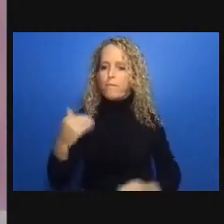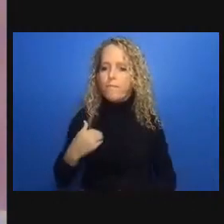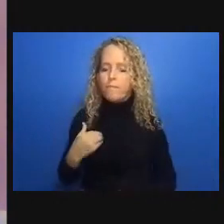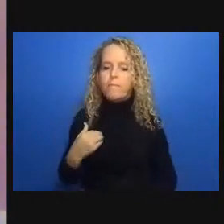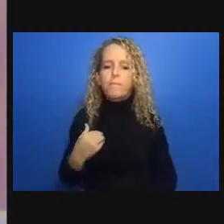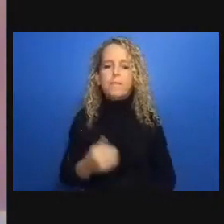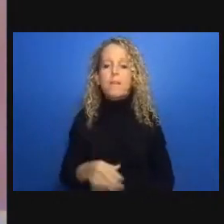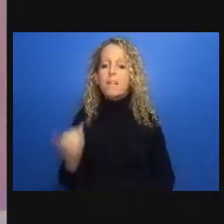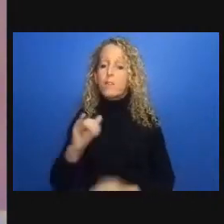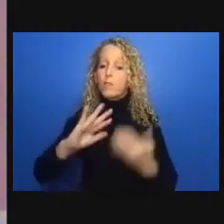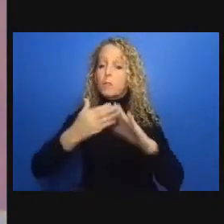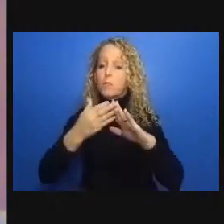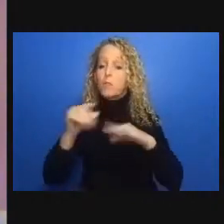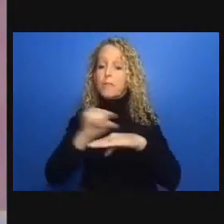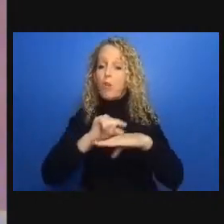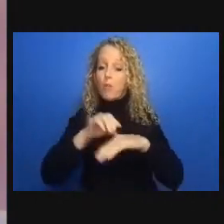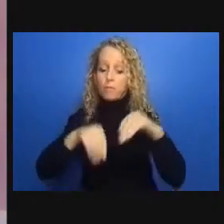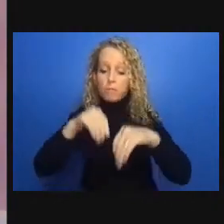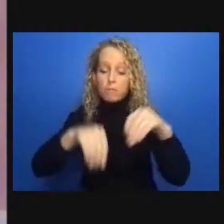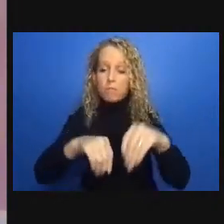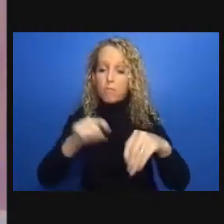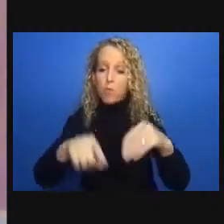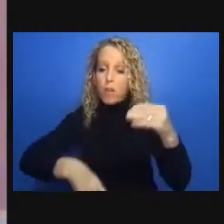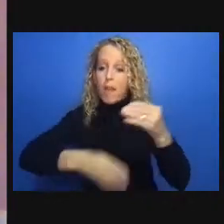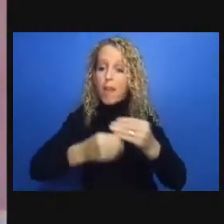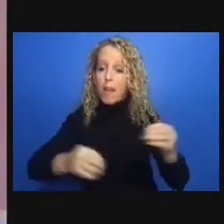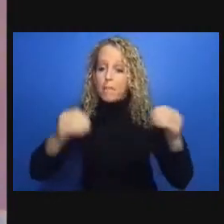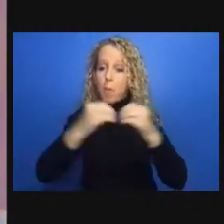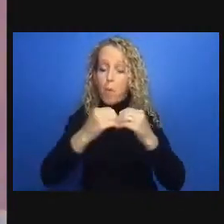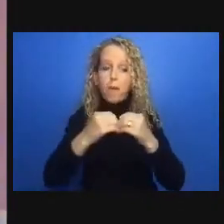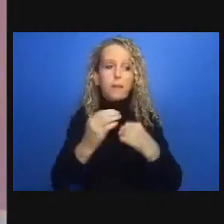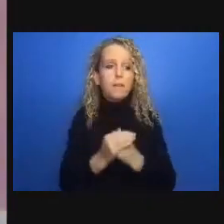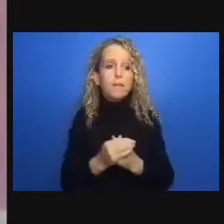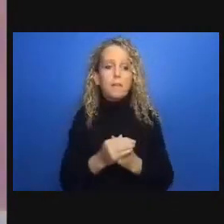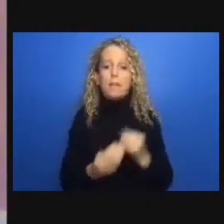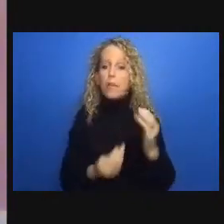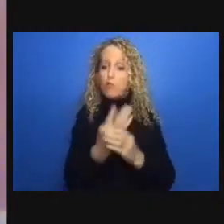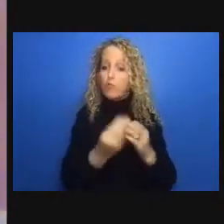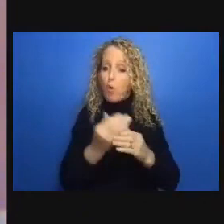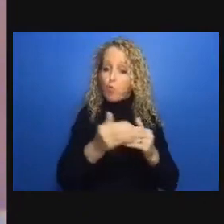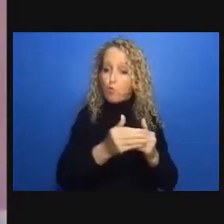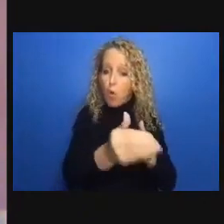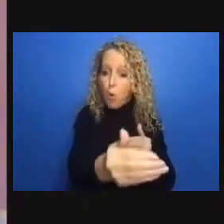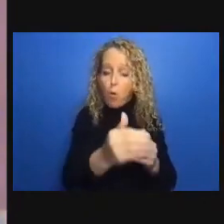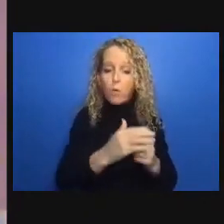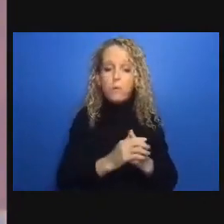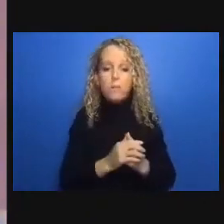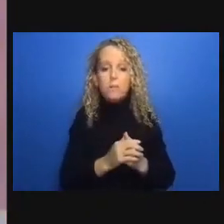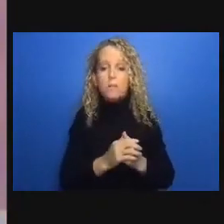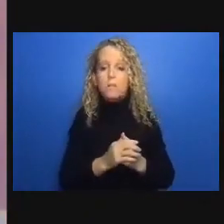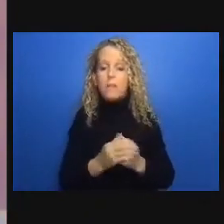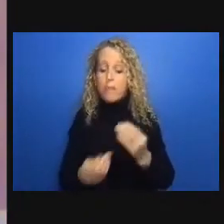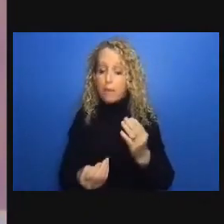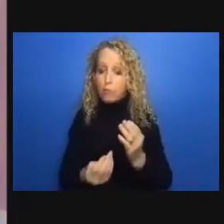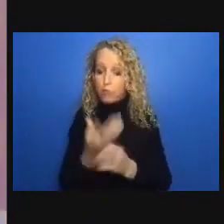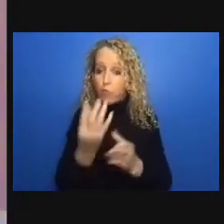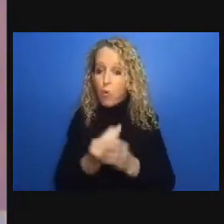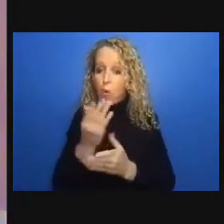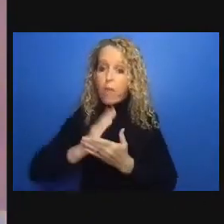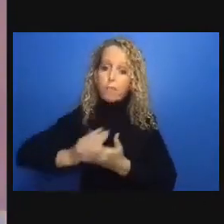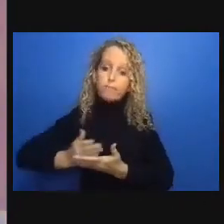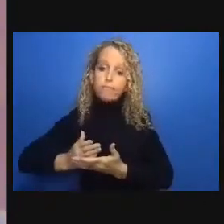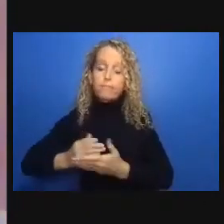garden plans efforts like grow a row, vacant lot to active plot, and these foods can be used for